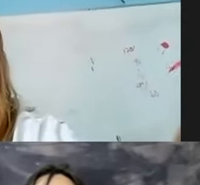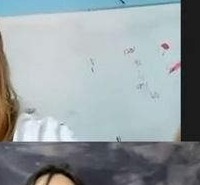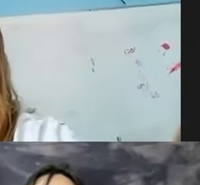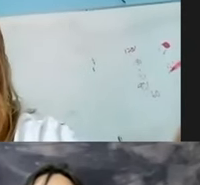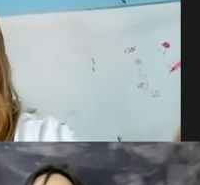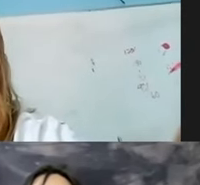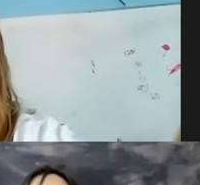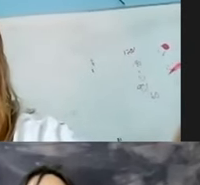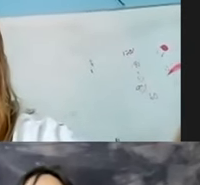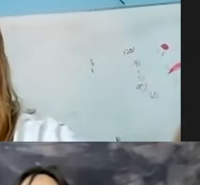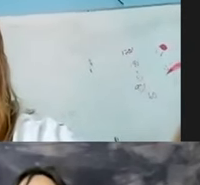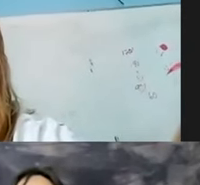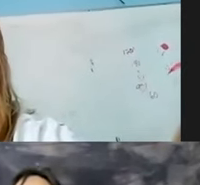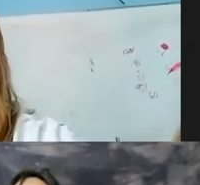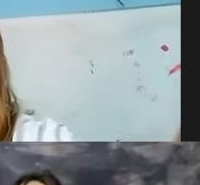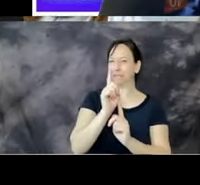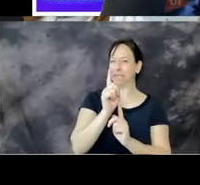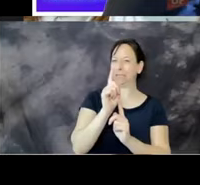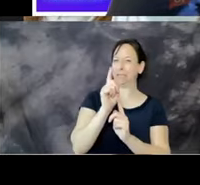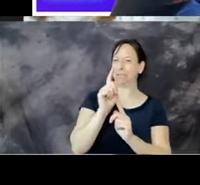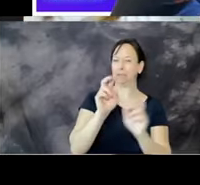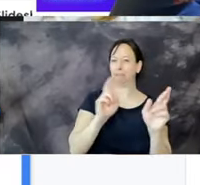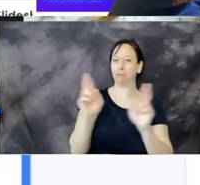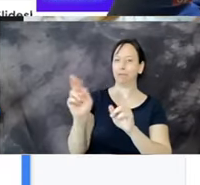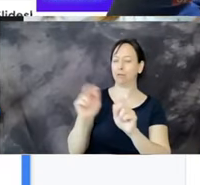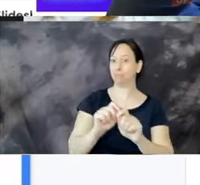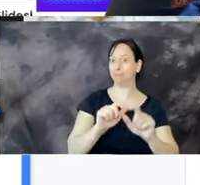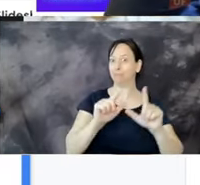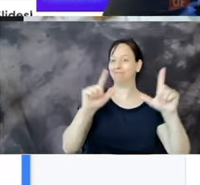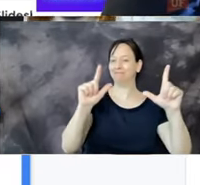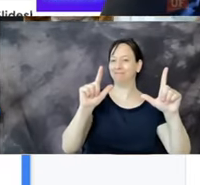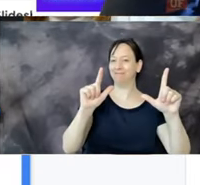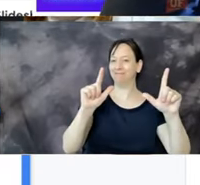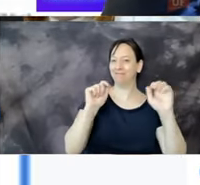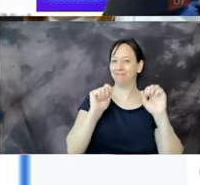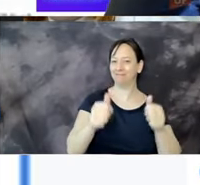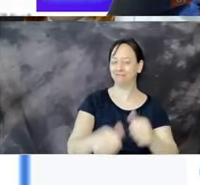I'll just give a second here to get our PowerPoint up and then we'll get started.